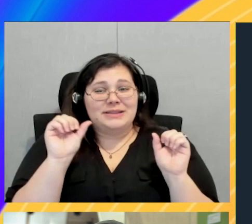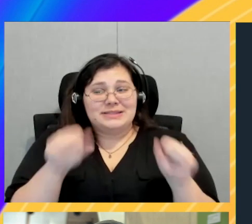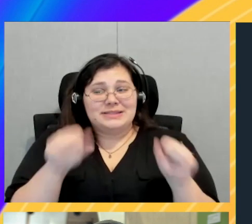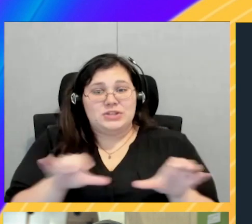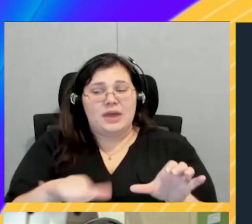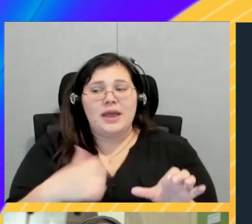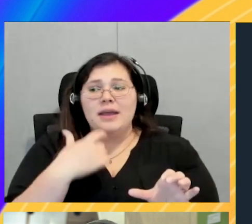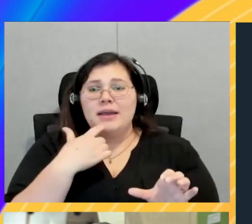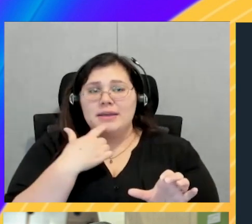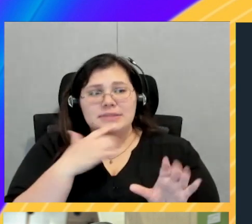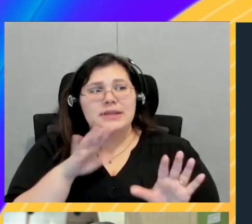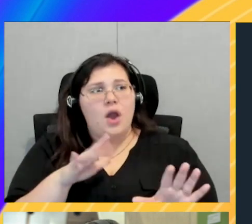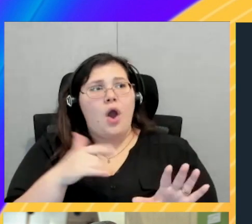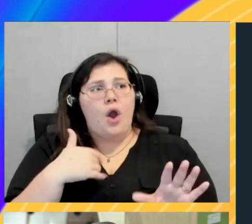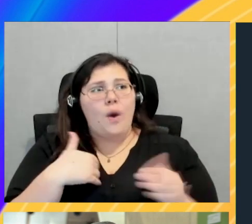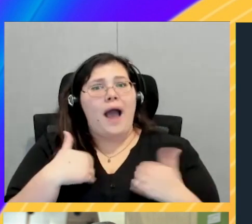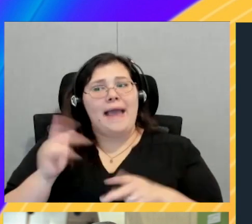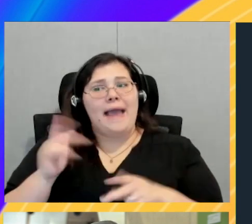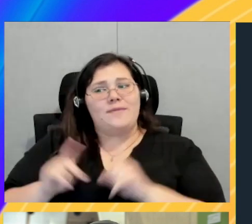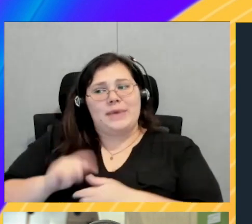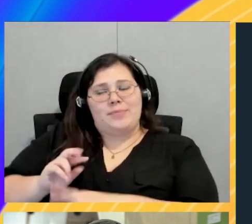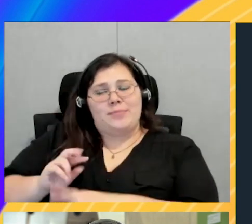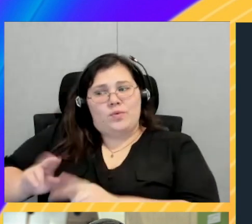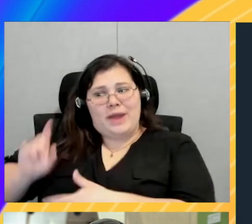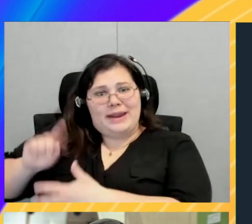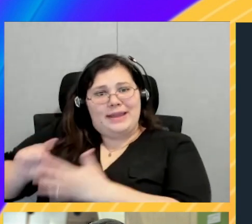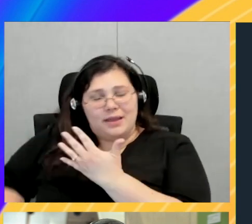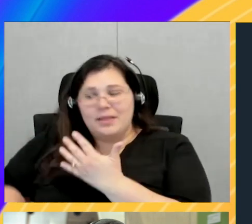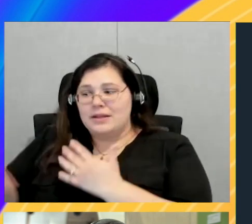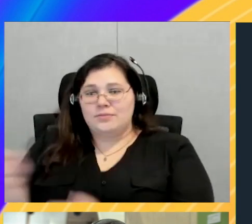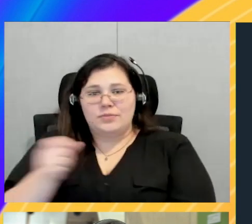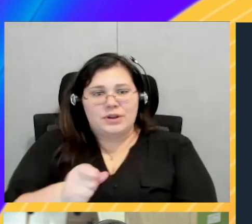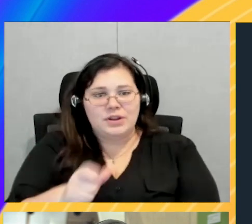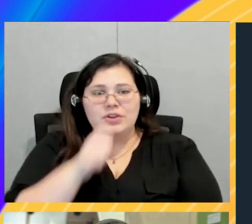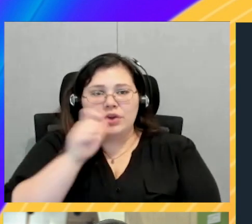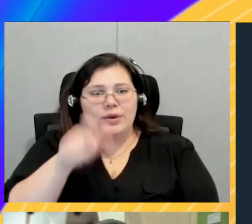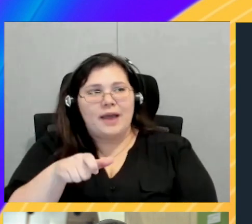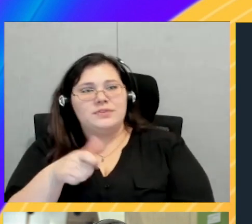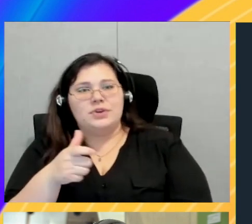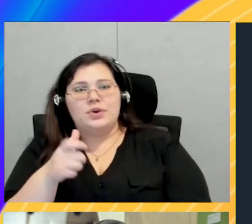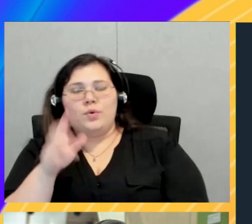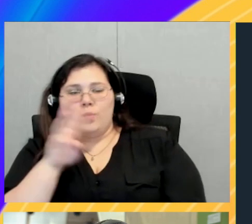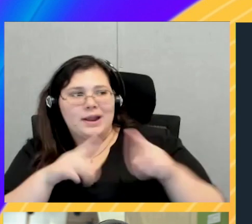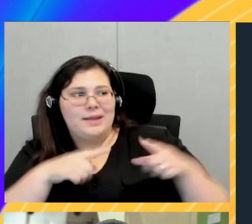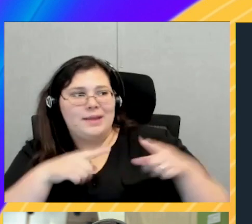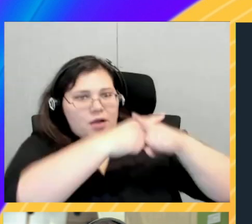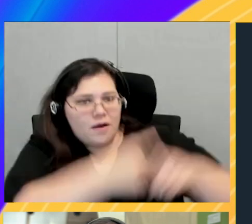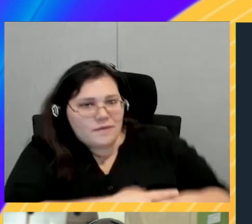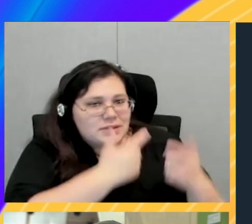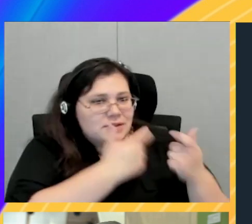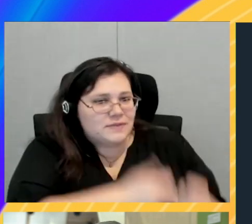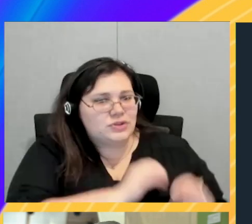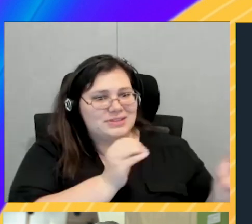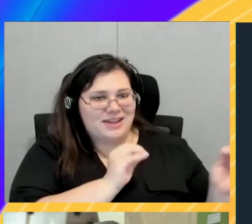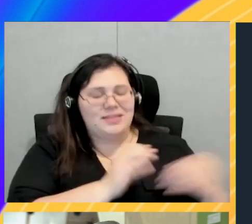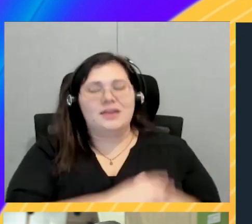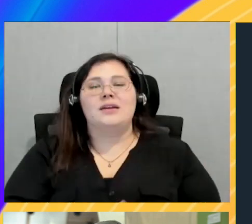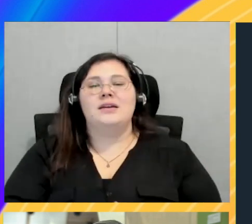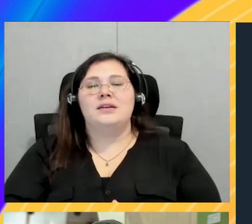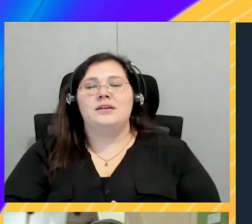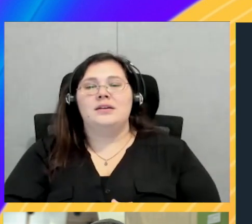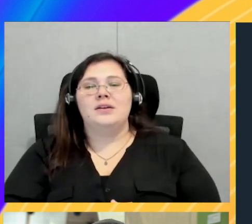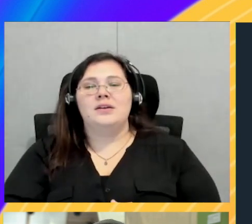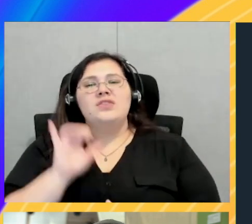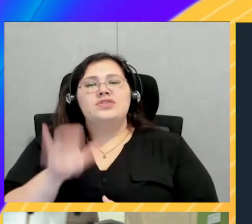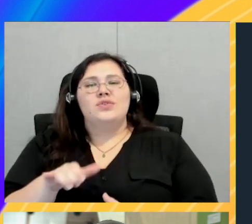having to step on any toes with other customers, right? So I think it's amazing the degree to which we can really broaden the